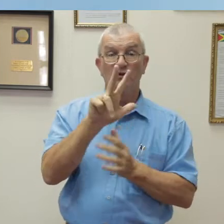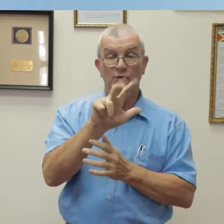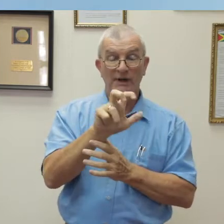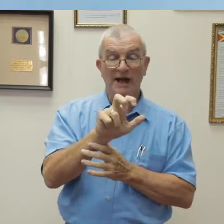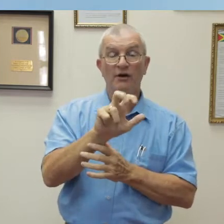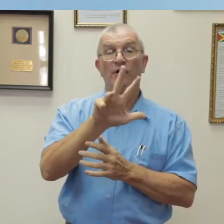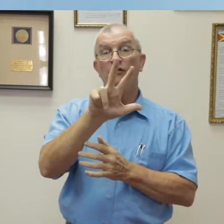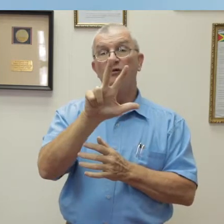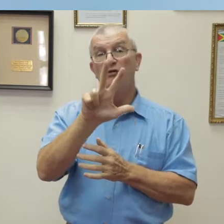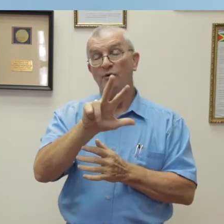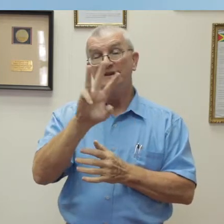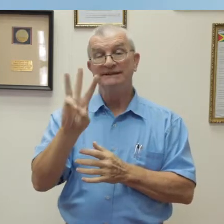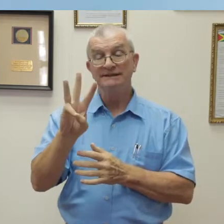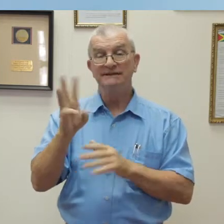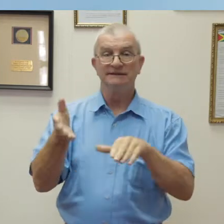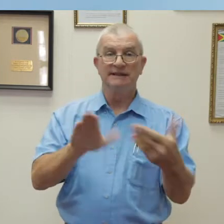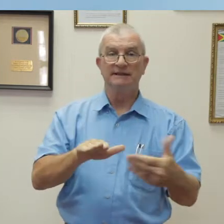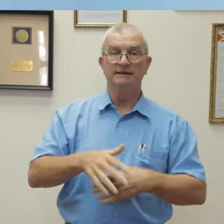27,336 deaths.